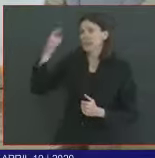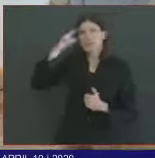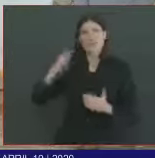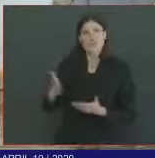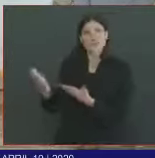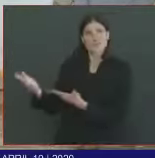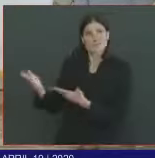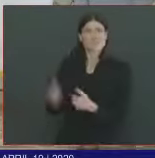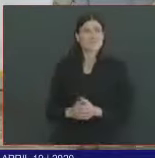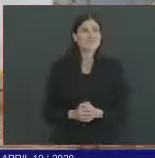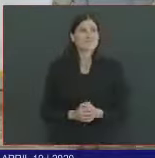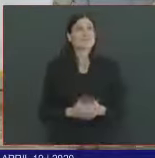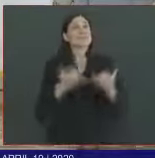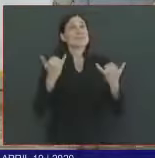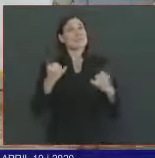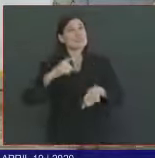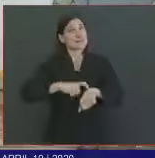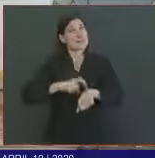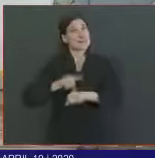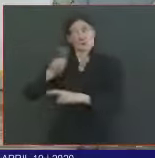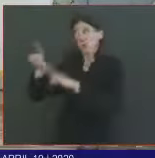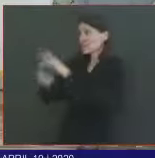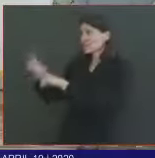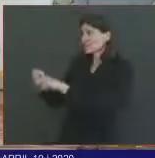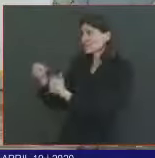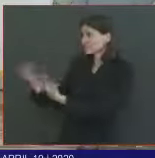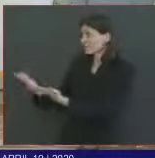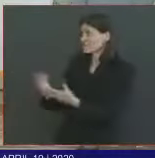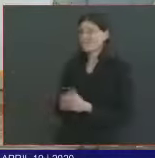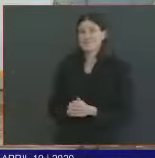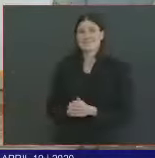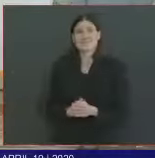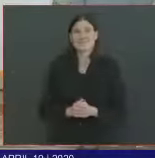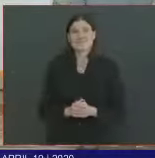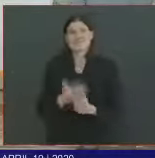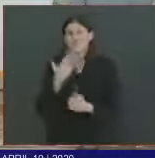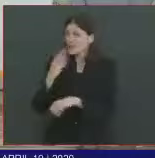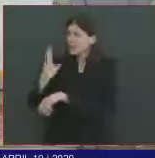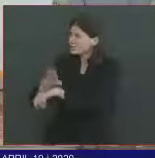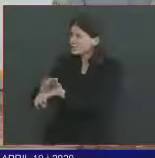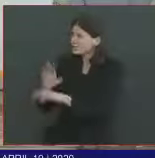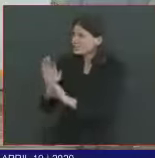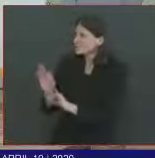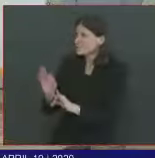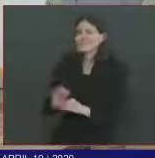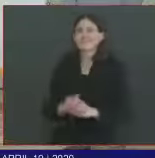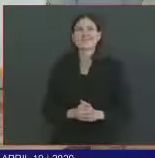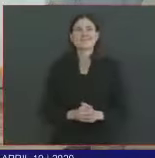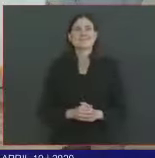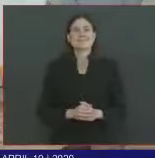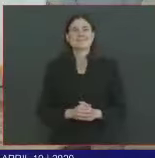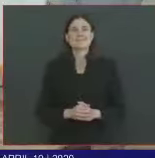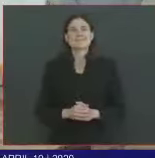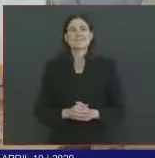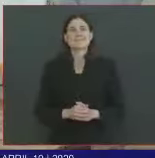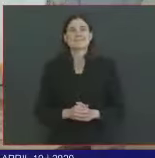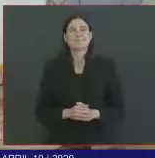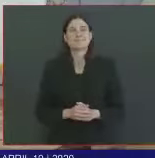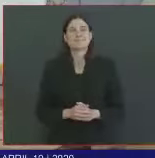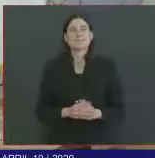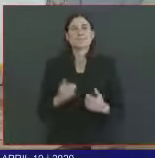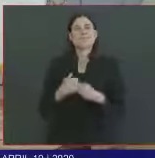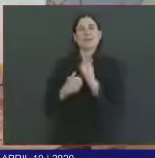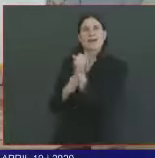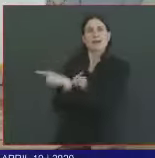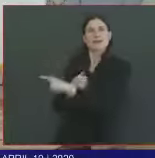Thank you, Doctor. Hello. Good afternoon. Good afternoon. We're going to begin with Steph Machado from WPRI Channel 12. This is the second day in a row